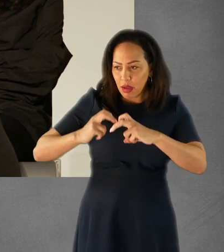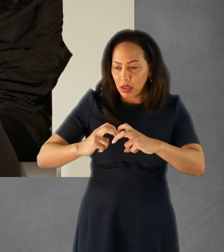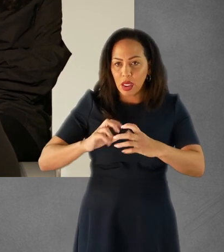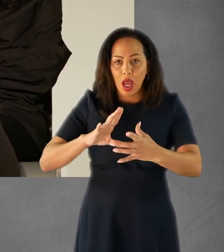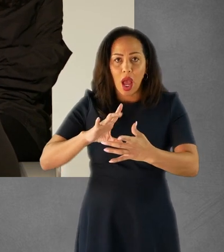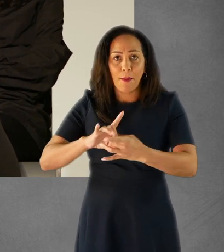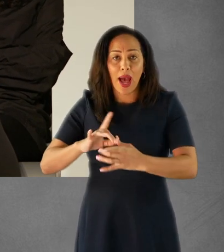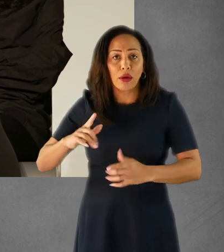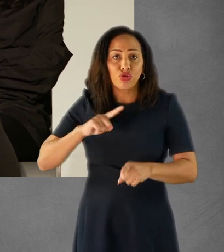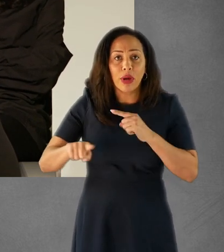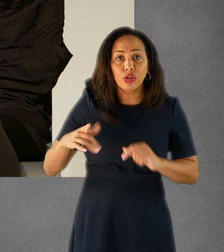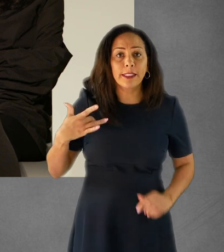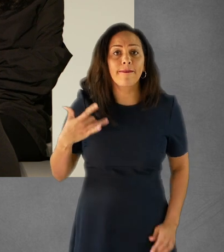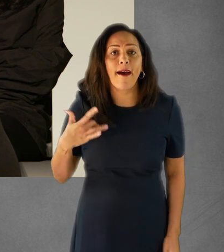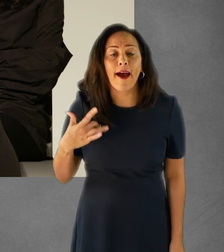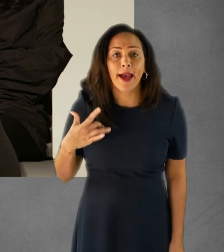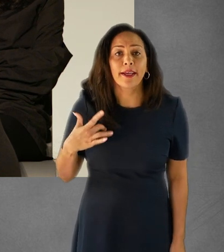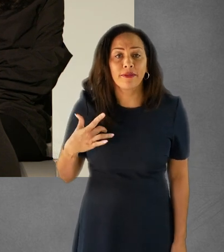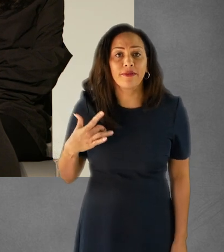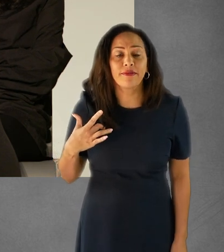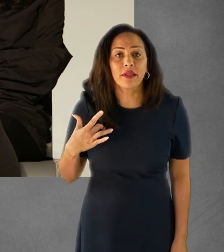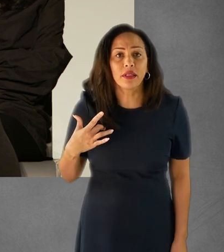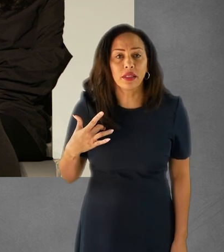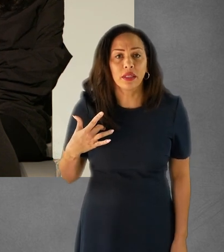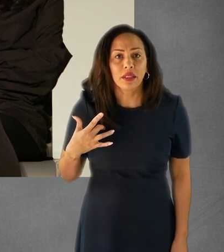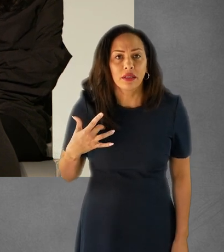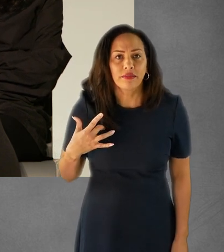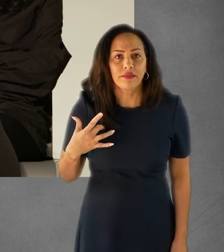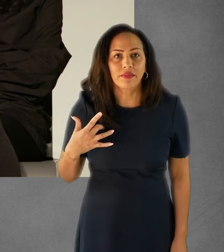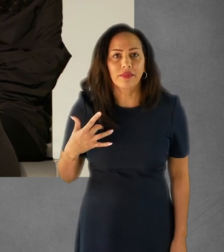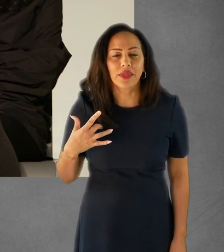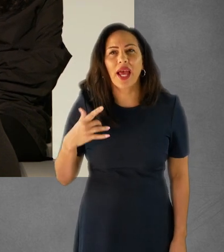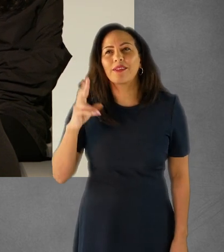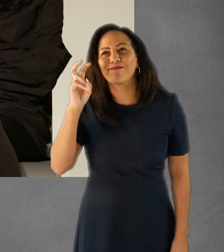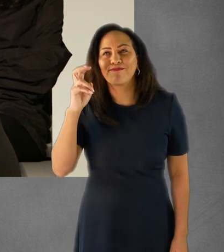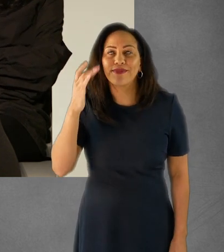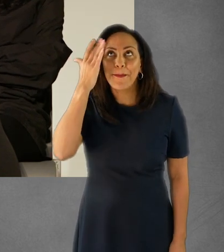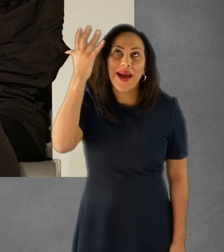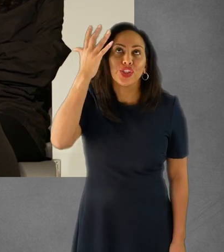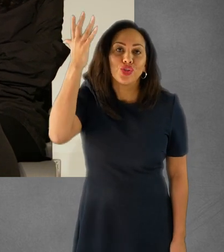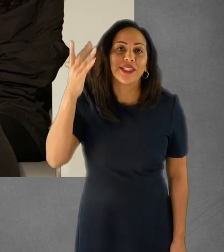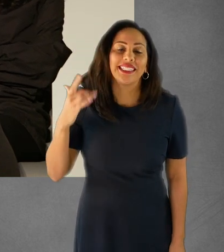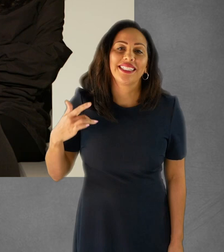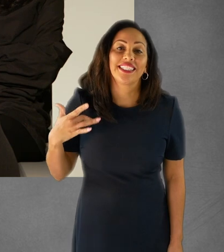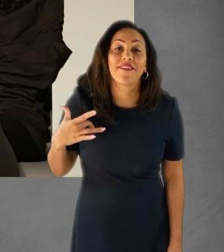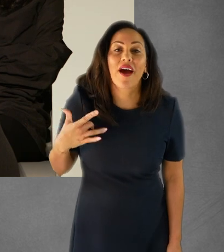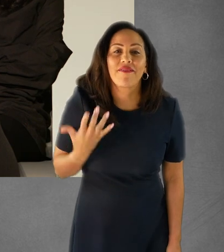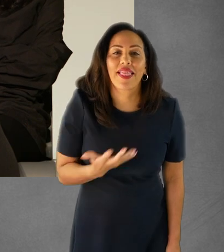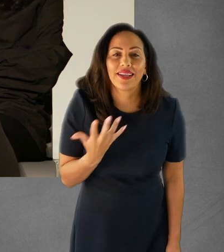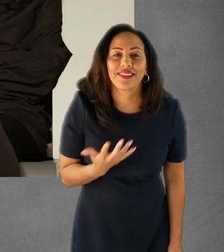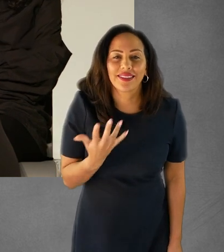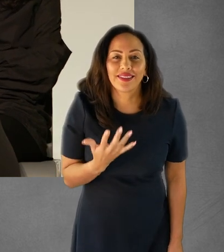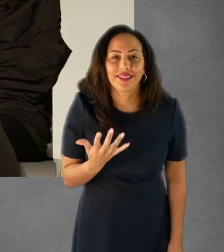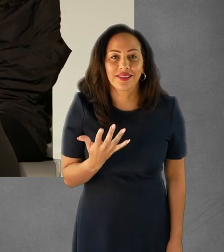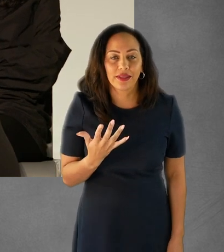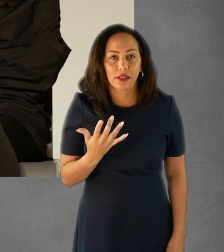imaginaries. So a kind of what I think is described as the hyper-rich preparing for an end of the world in which then there's a